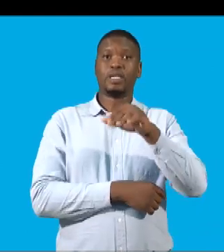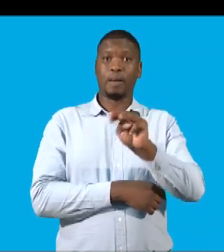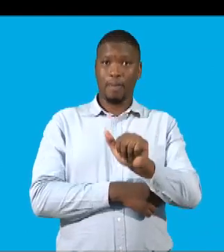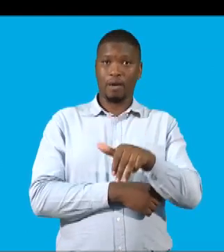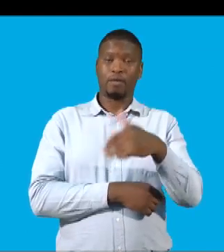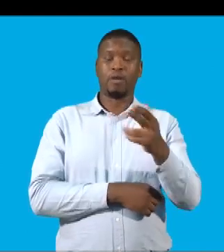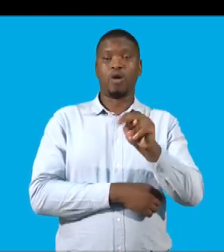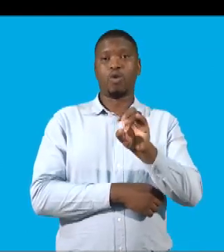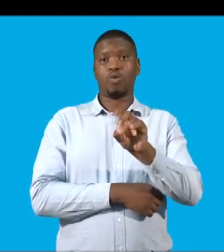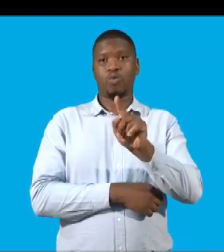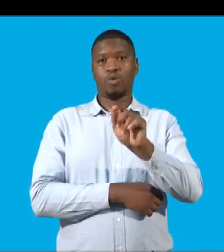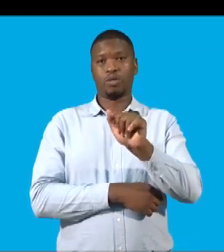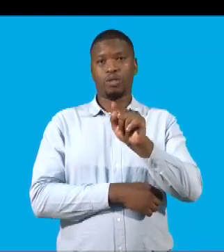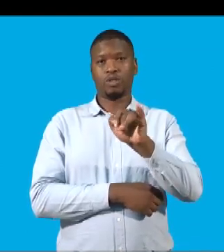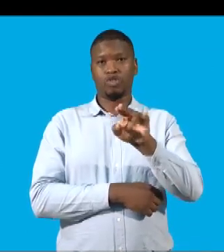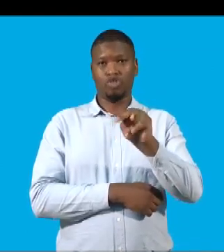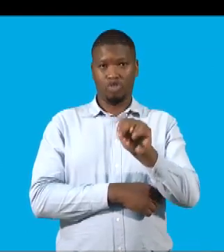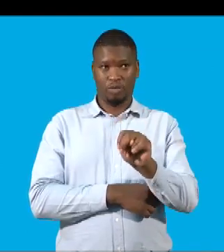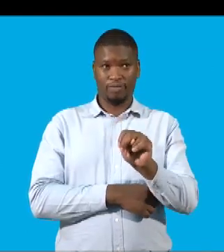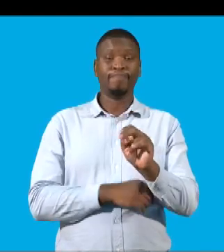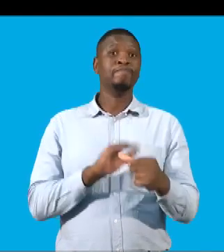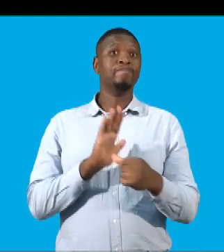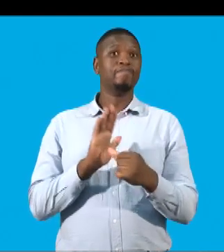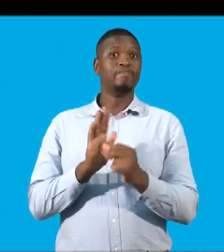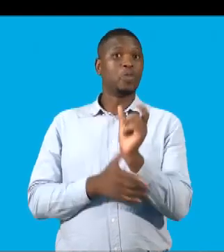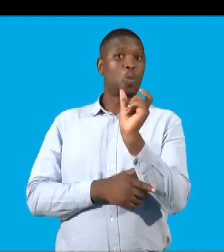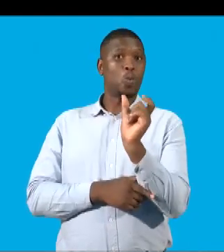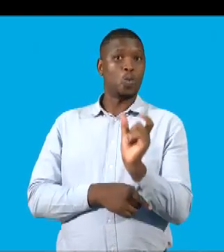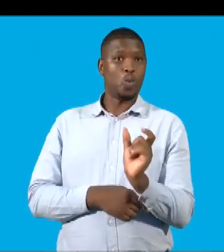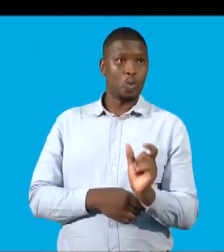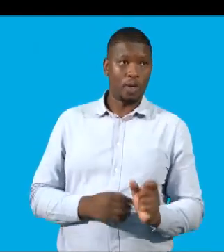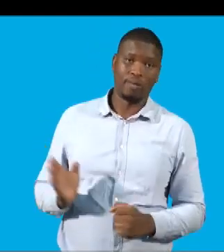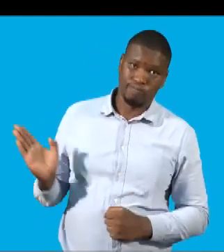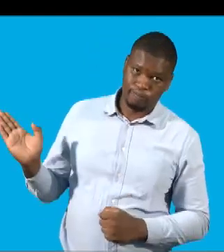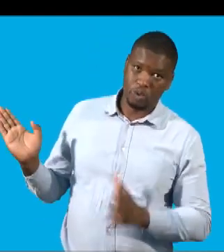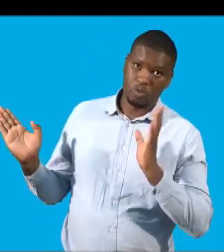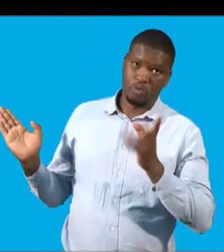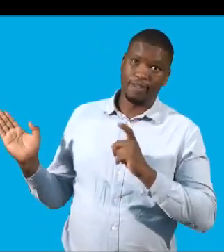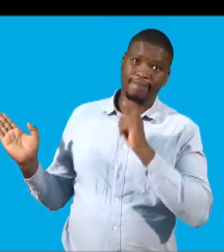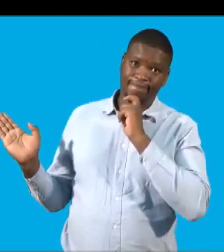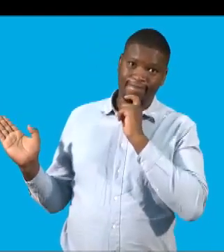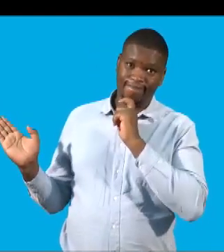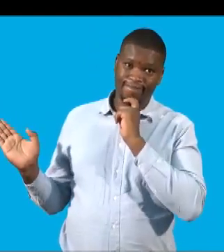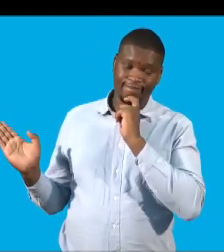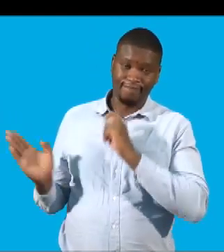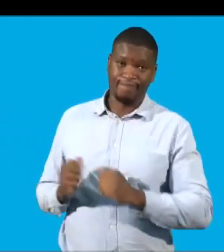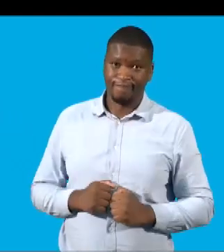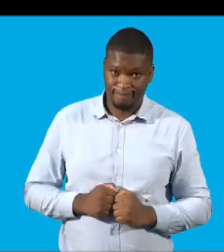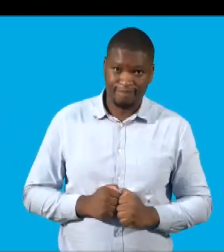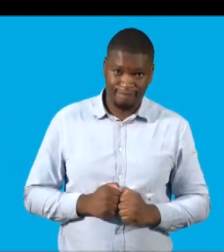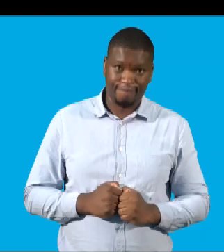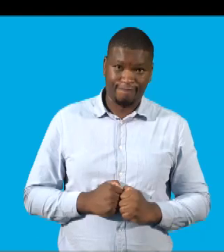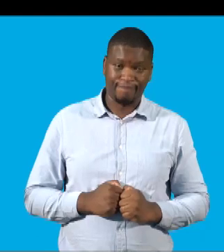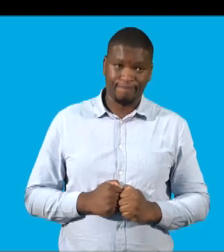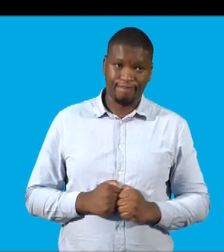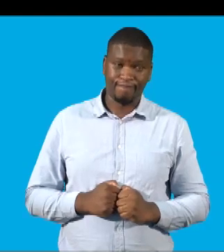notation. So we know the keywords that we are supposed to be using, or the ones that we